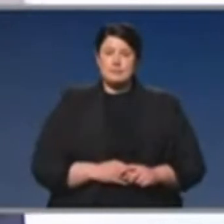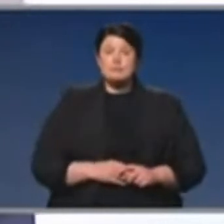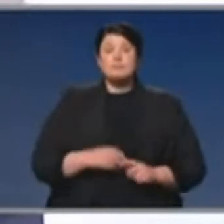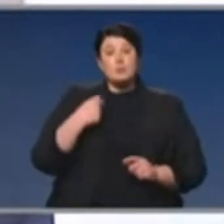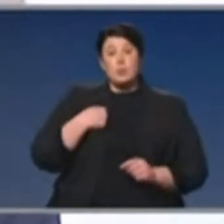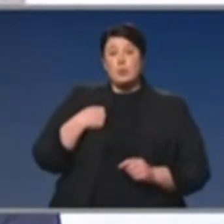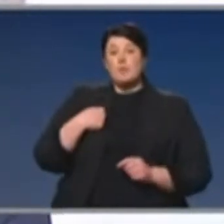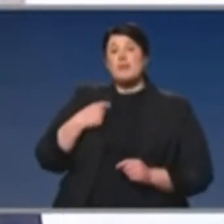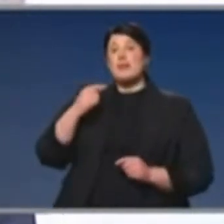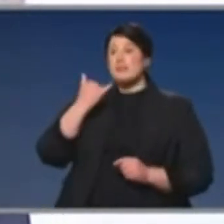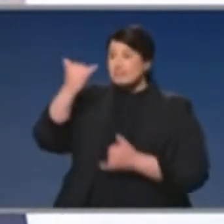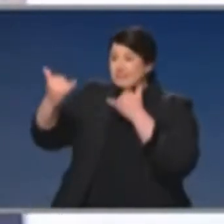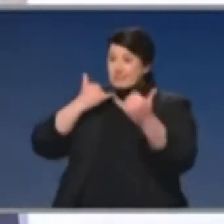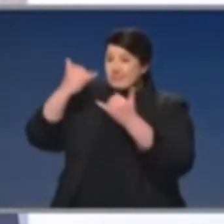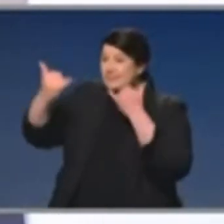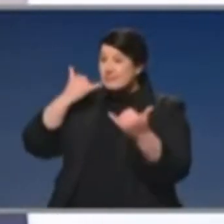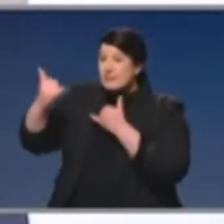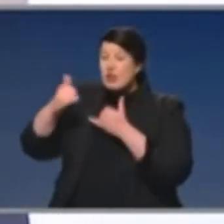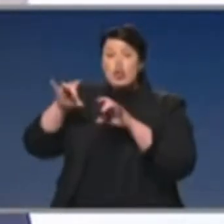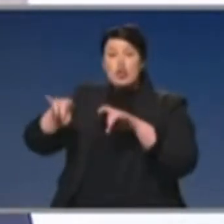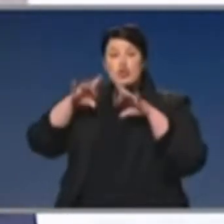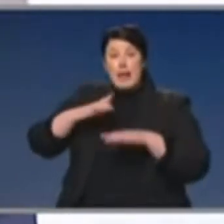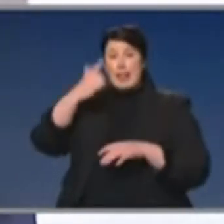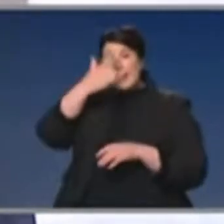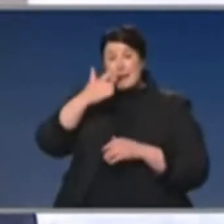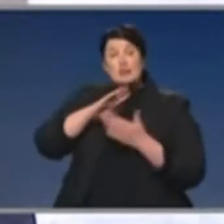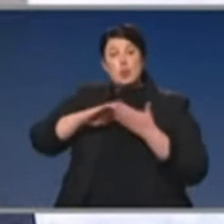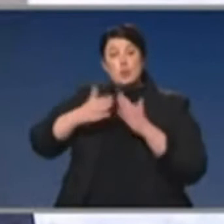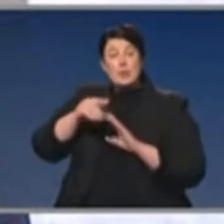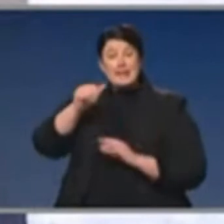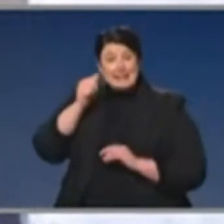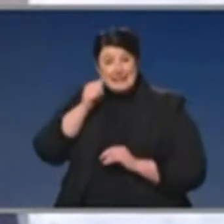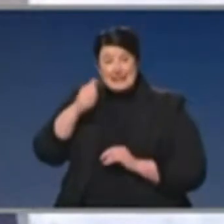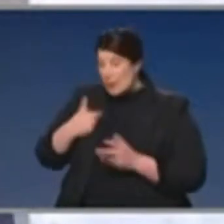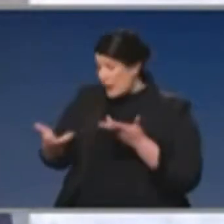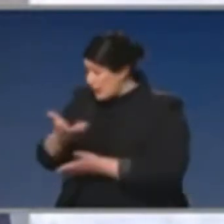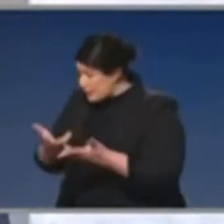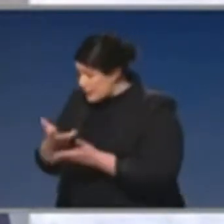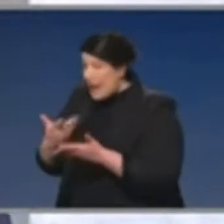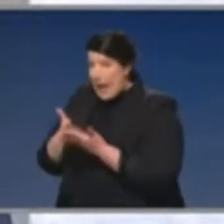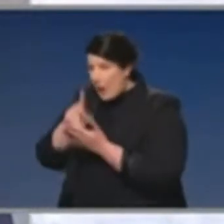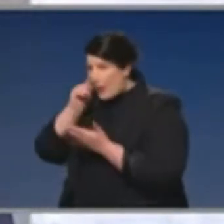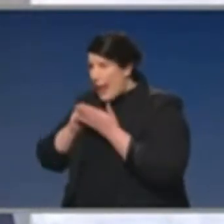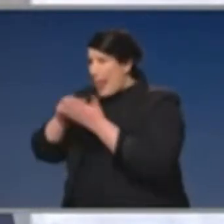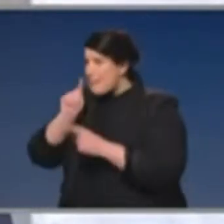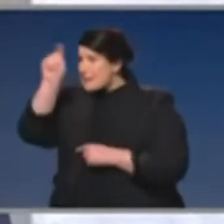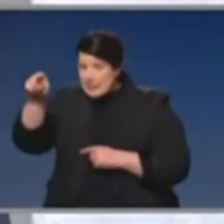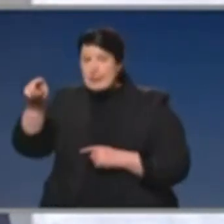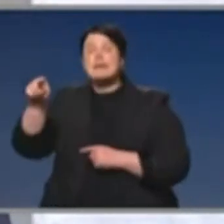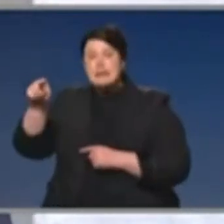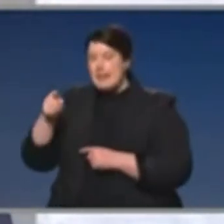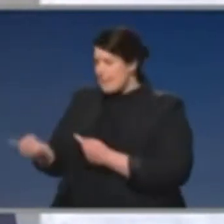reached out directly to members of the Australian Lebanese community yesterday, and we had engagements with them and to